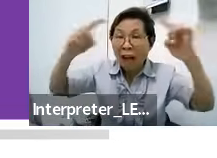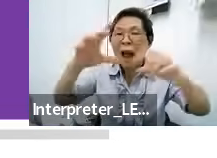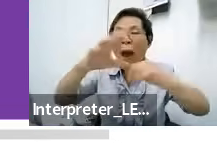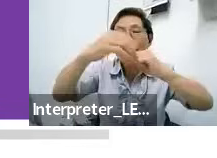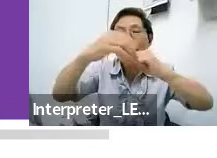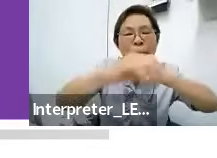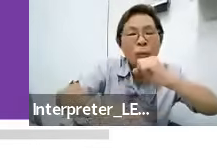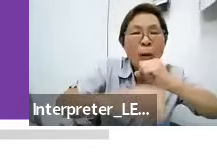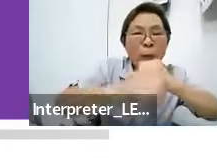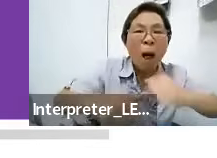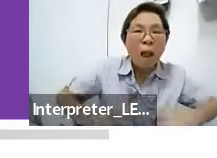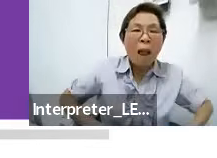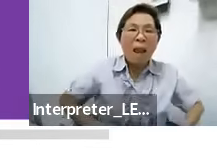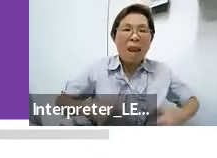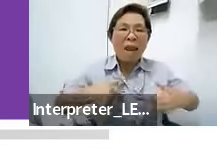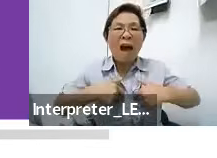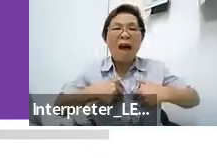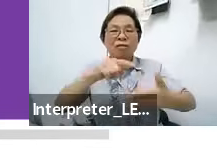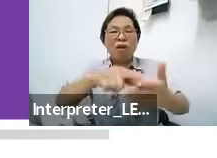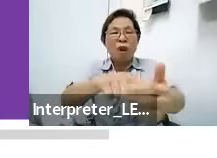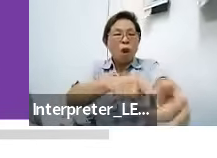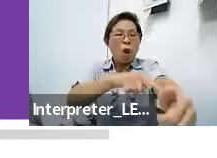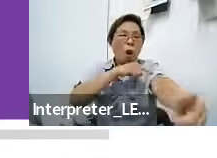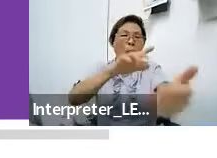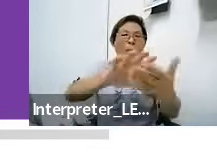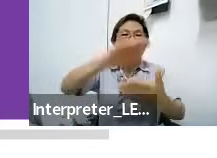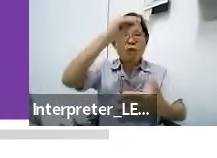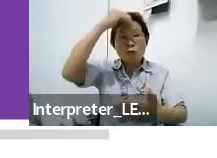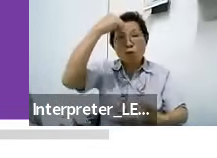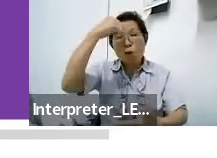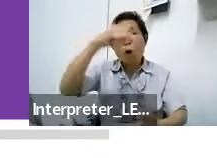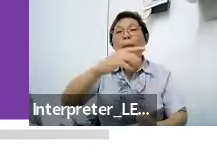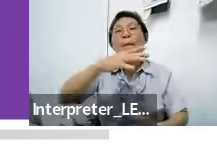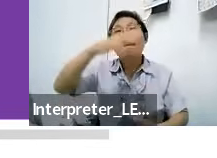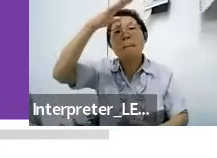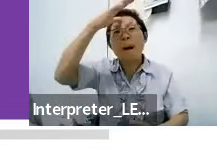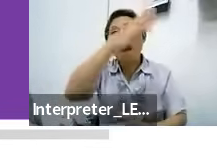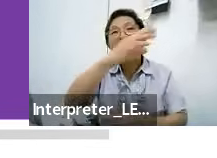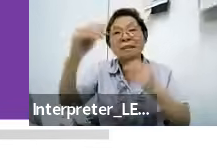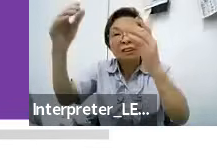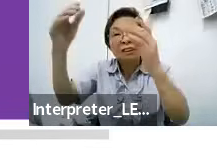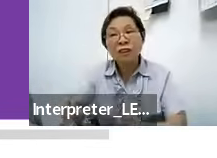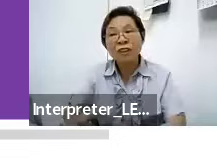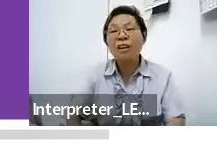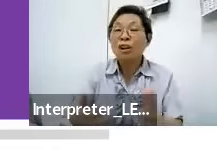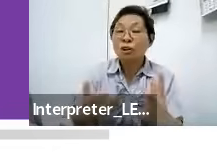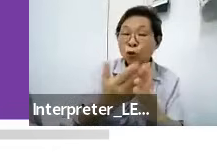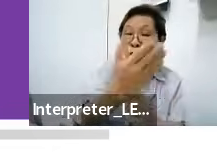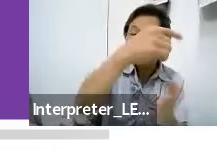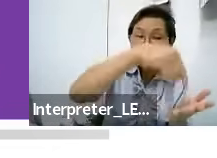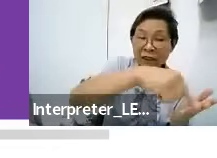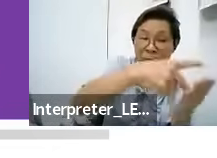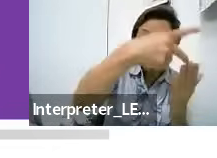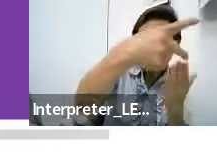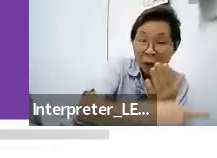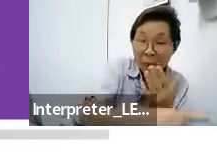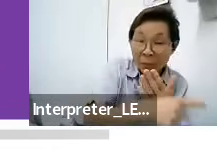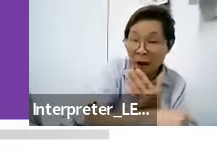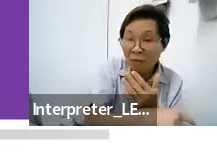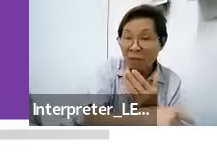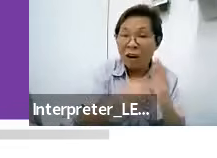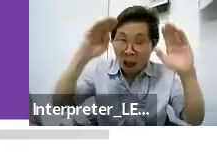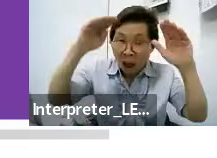lifelong learning opportunities for parents and teachers who are involved. And through this program that